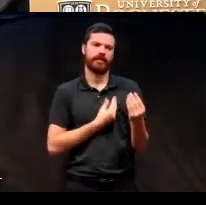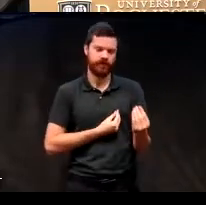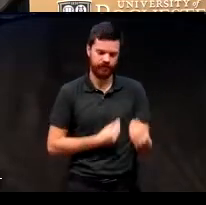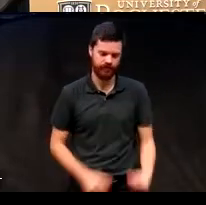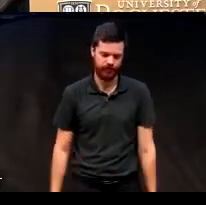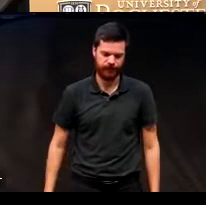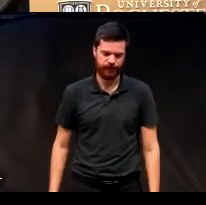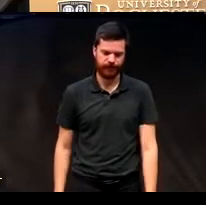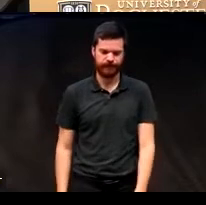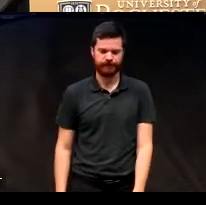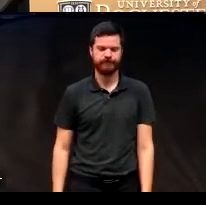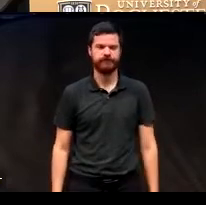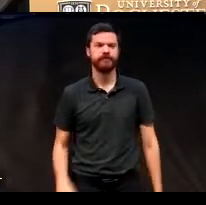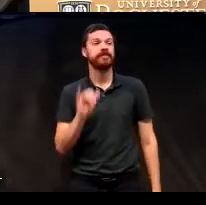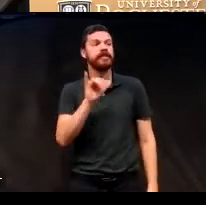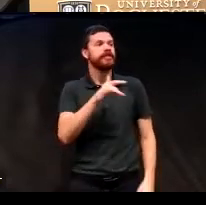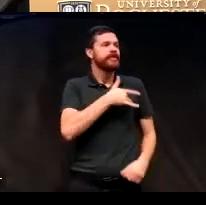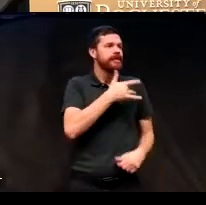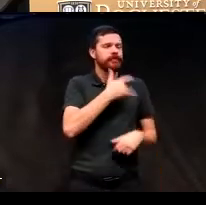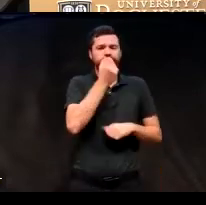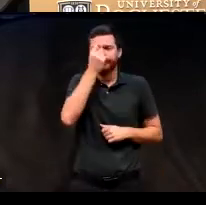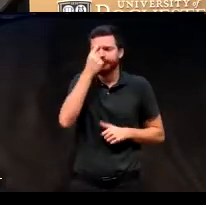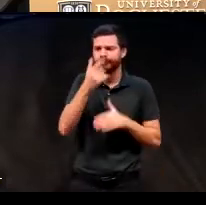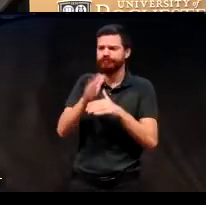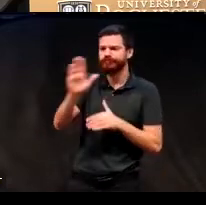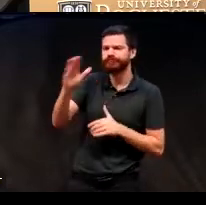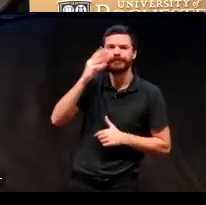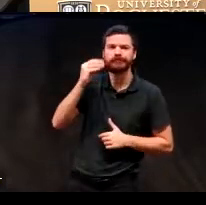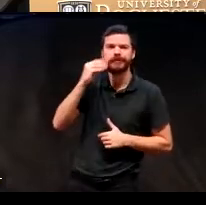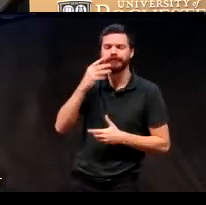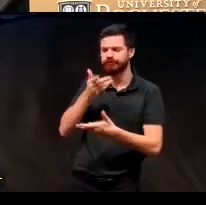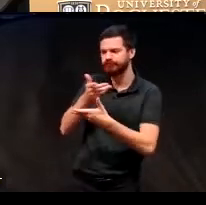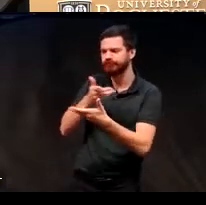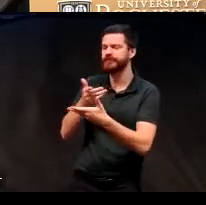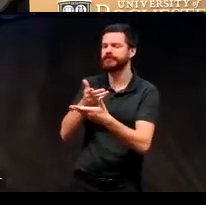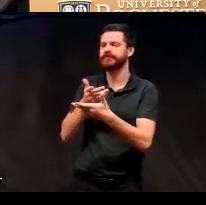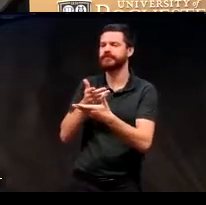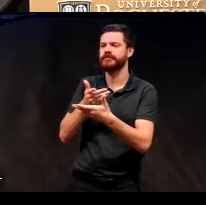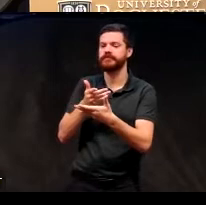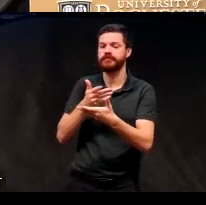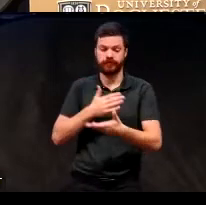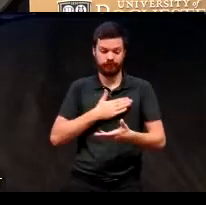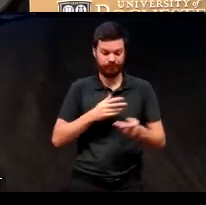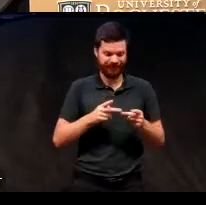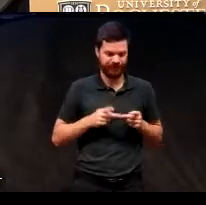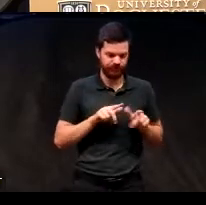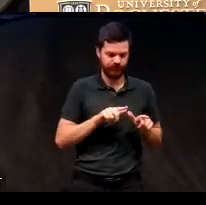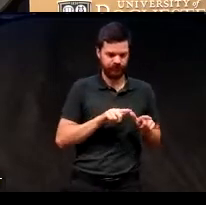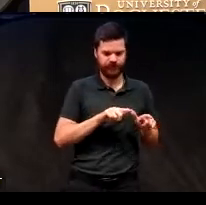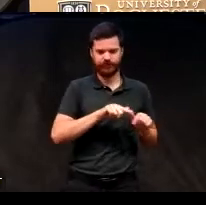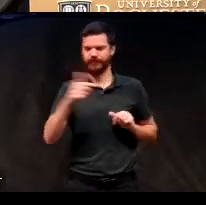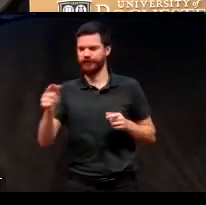It's the feeling that you understand and share in the other person's experience, putting yourself in someone else's